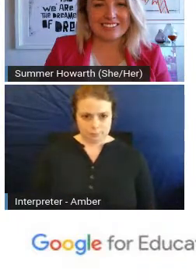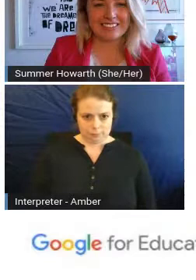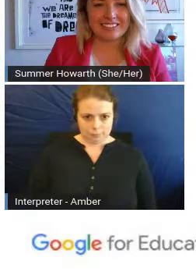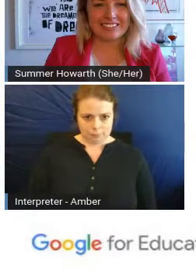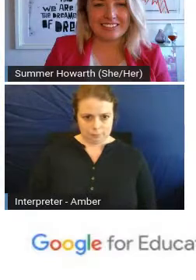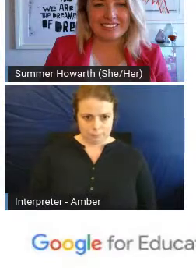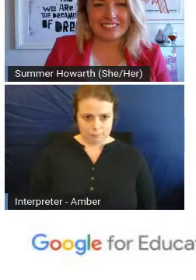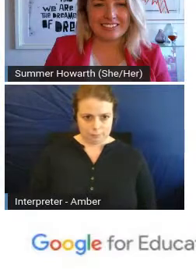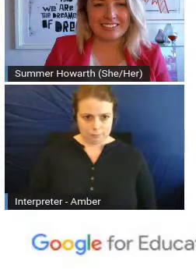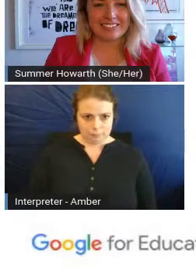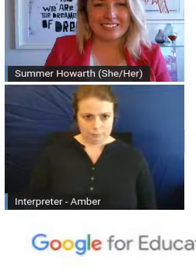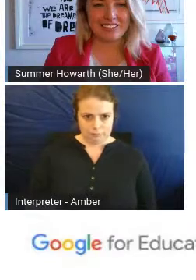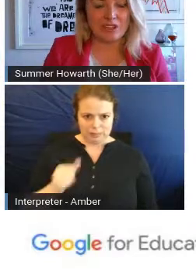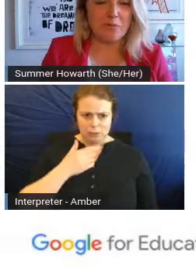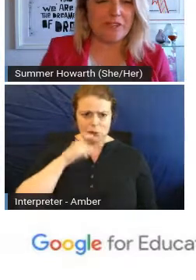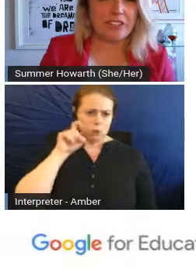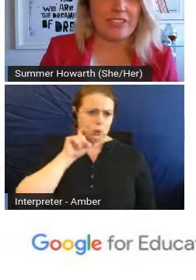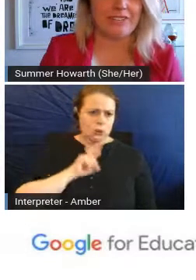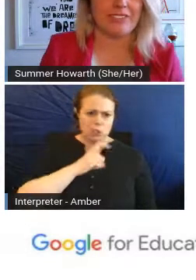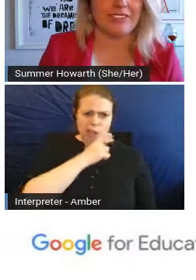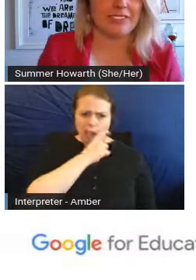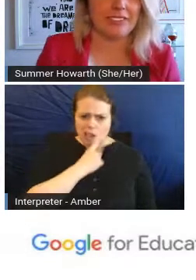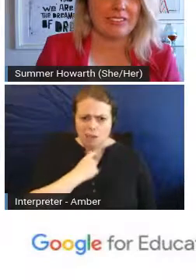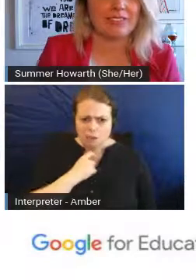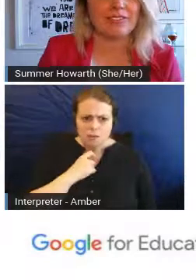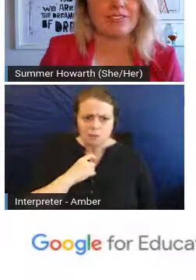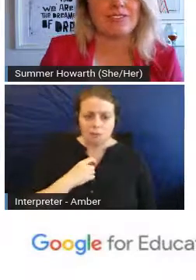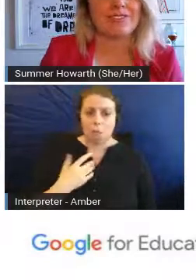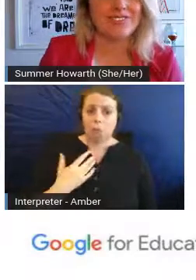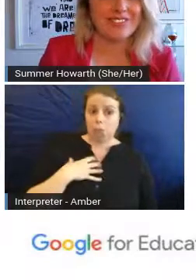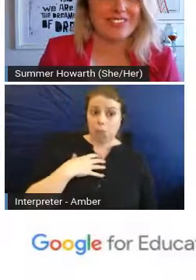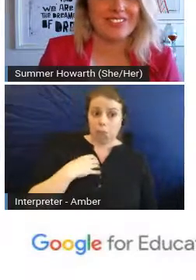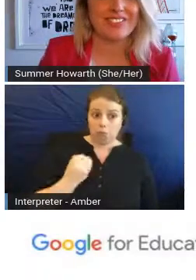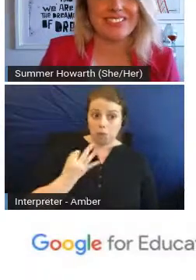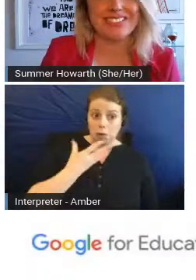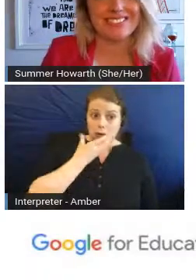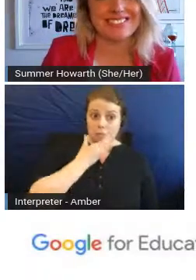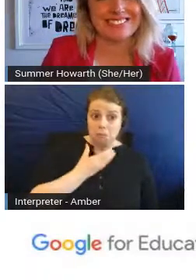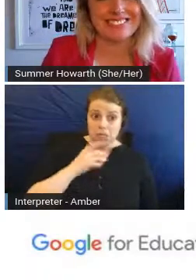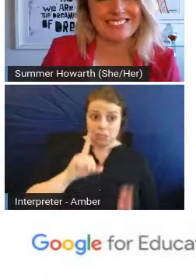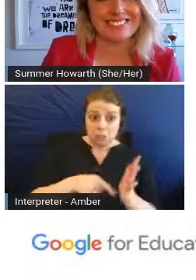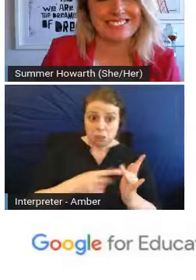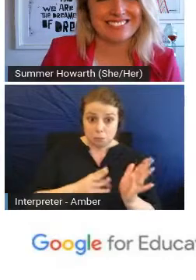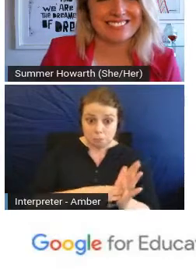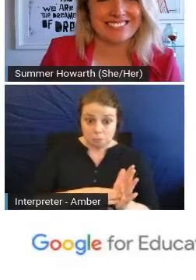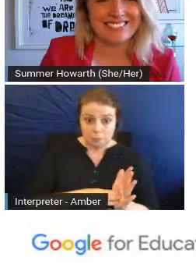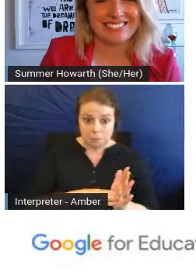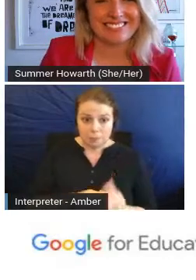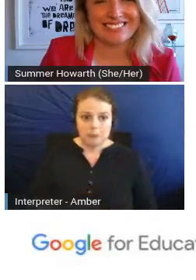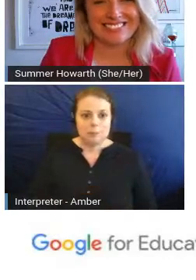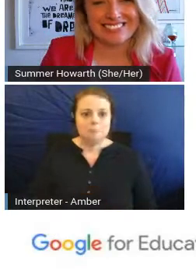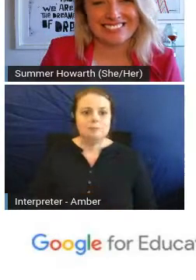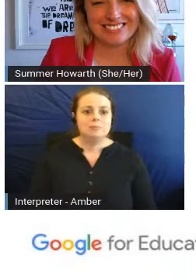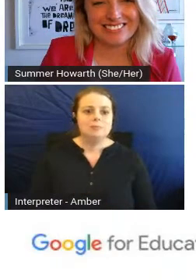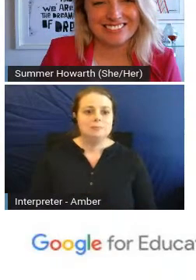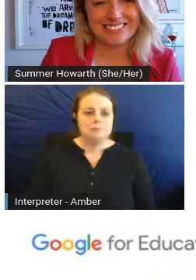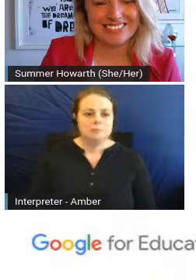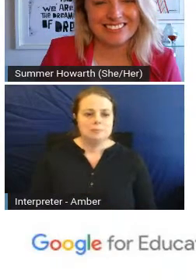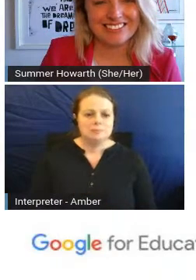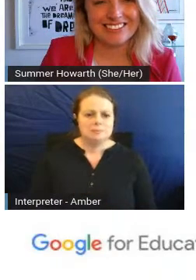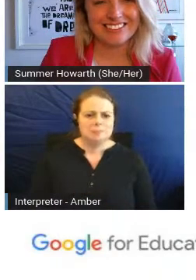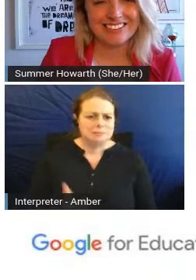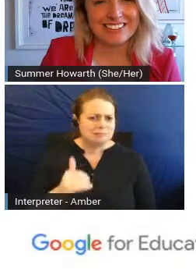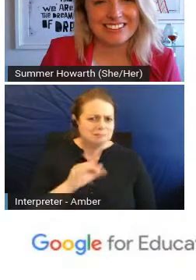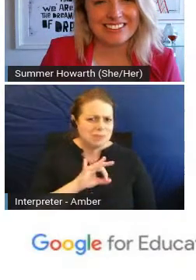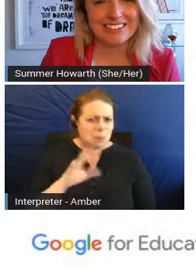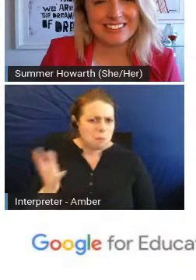I should shave this off now that I'm looking at that. No beard, Jim. Oh, here we go. Maybe that's not going to play for me right